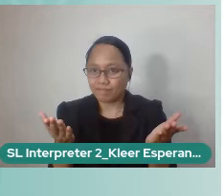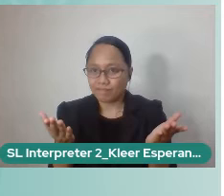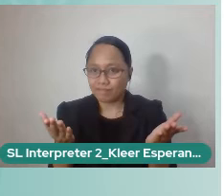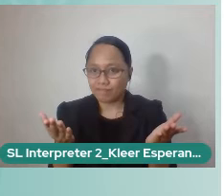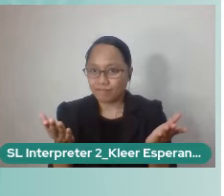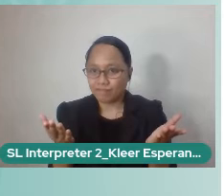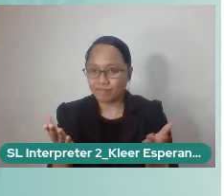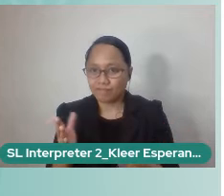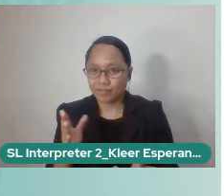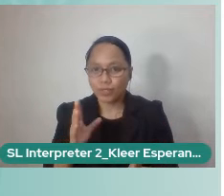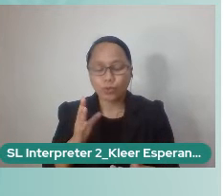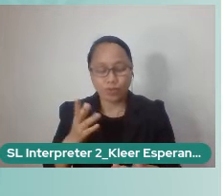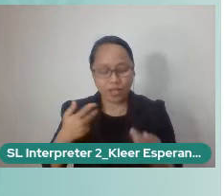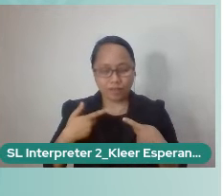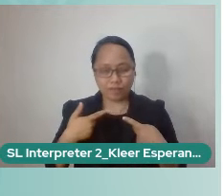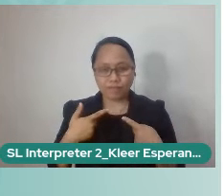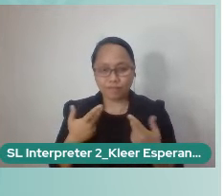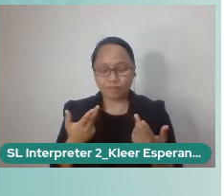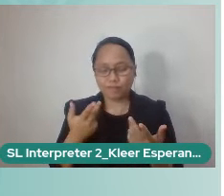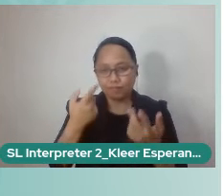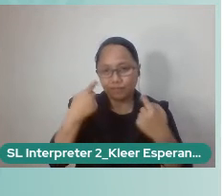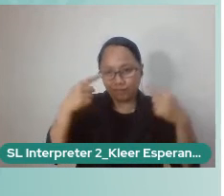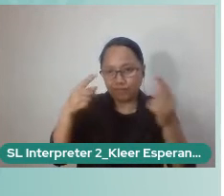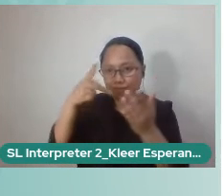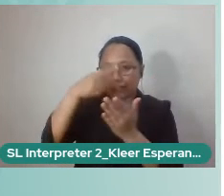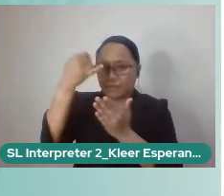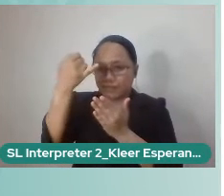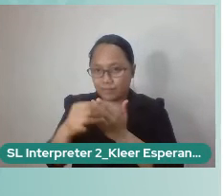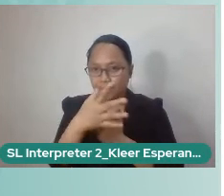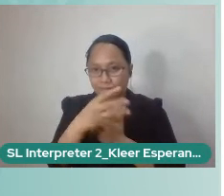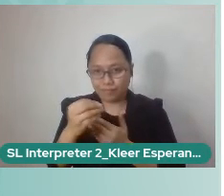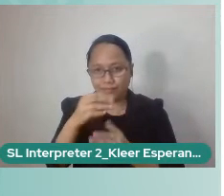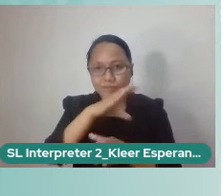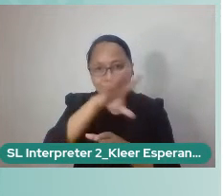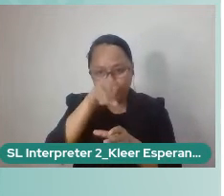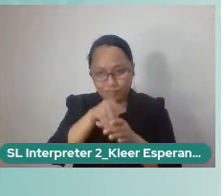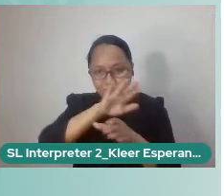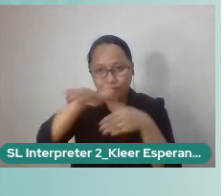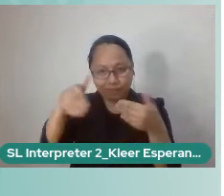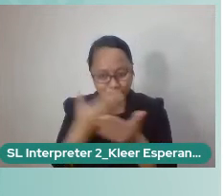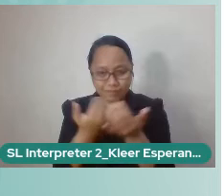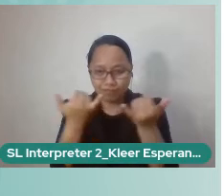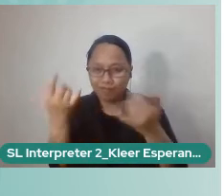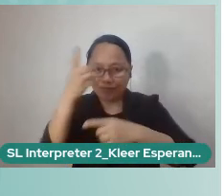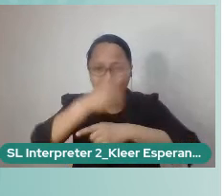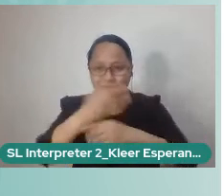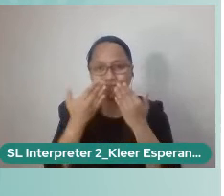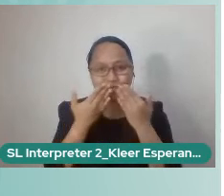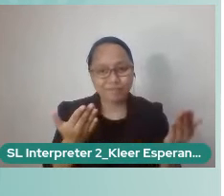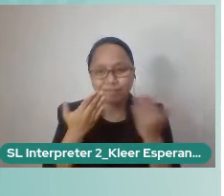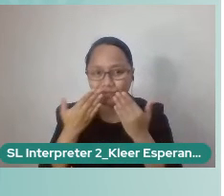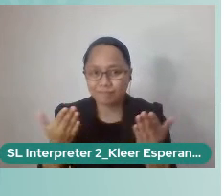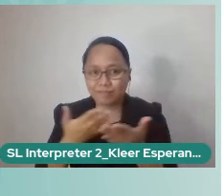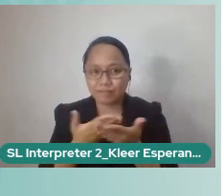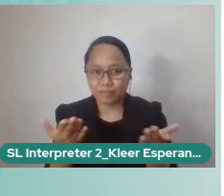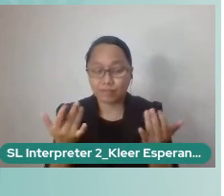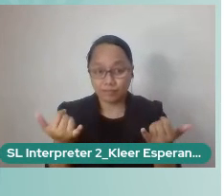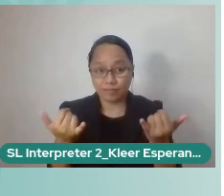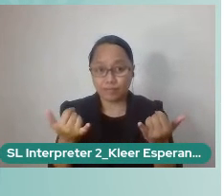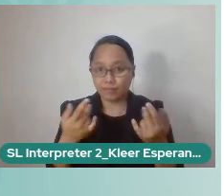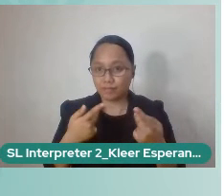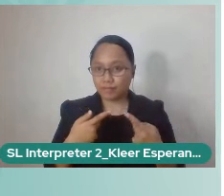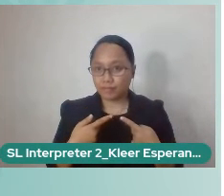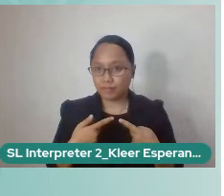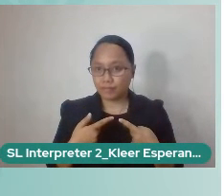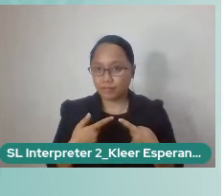success effort to support low and middle-income countries for the introduction of new technology to advance cervical cancer prevention. So